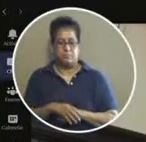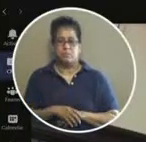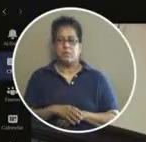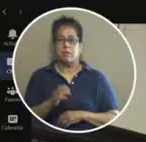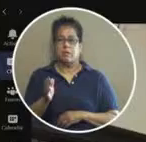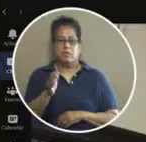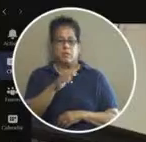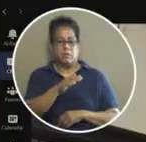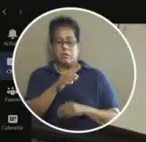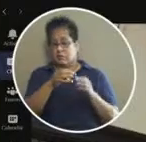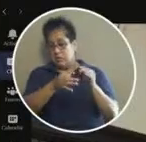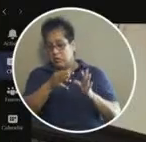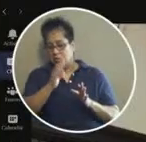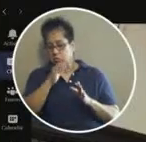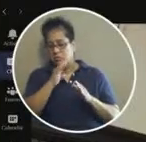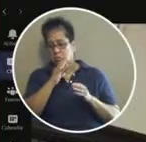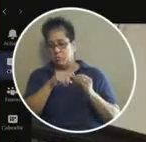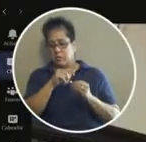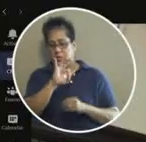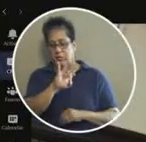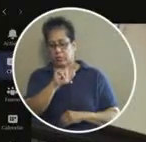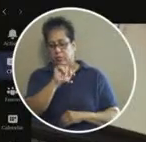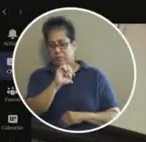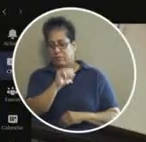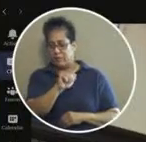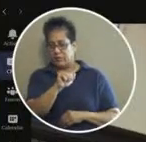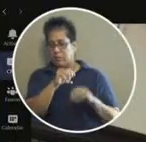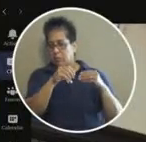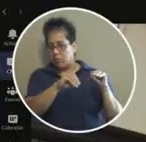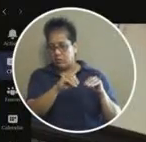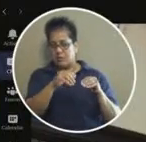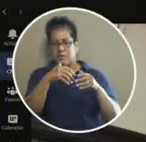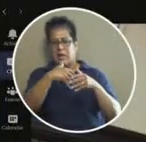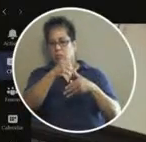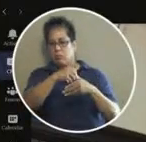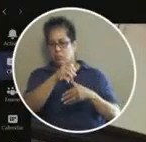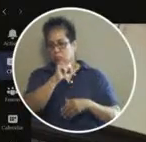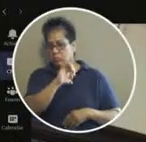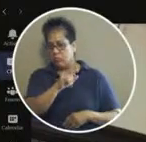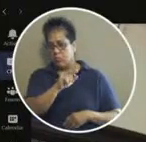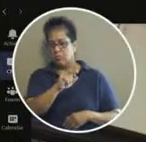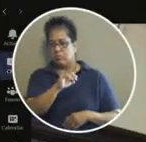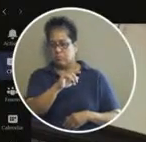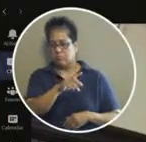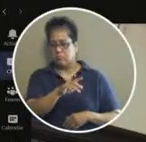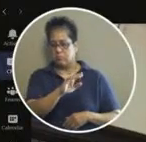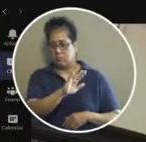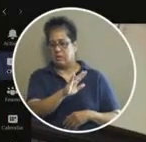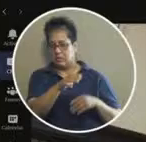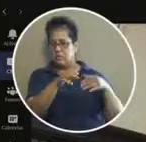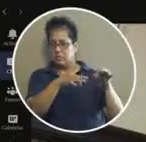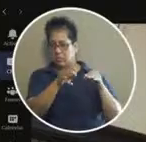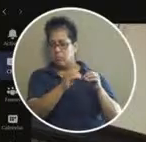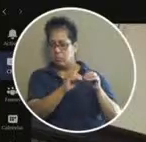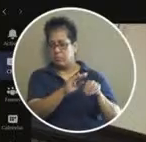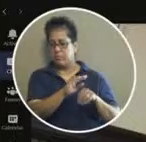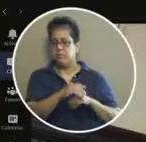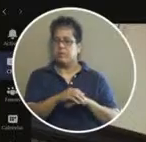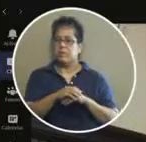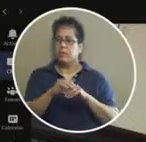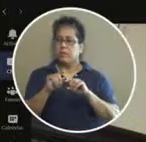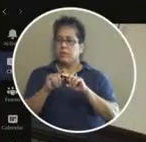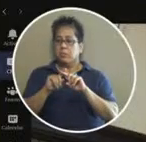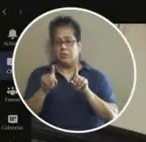I'm going to let the judge cover flea markets and outdoor stalls and things of that nature in this directive. And that